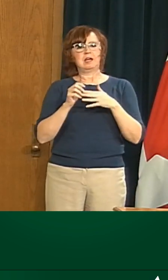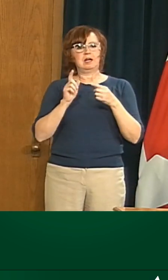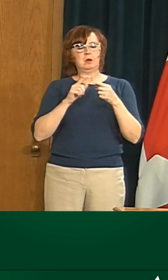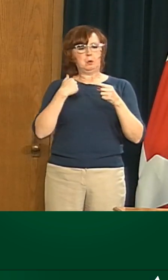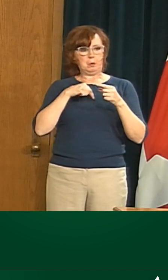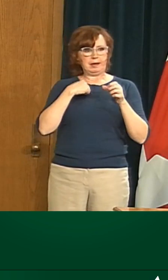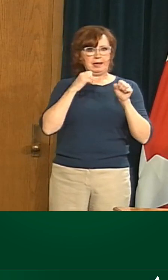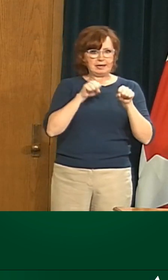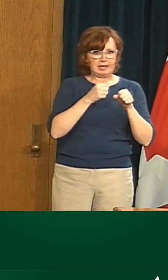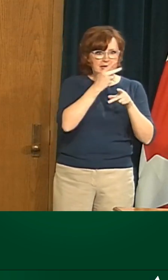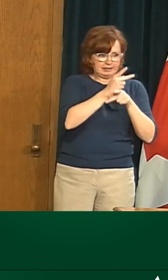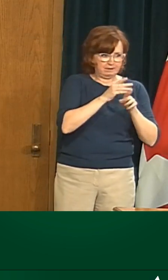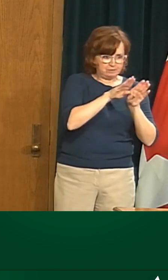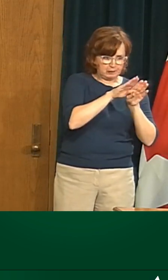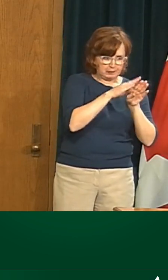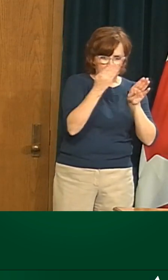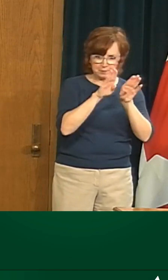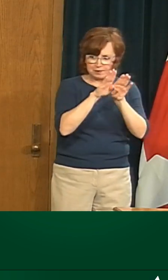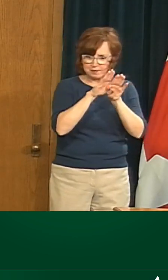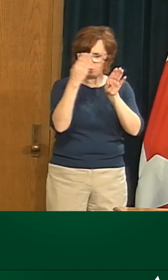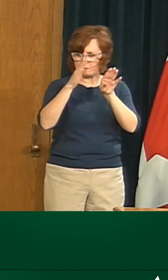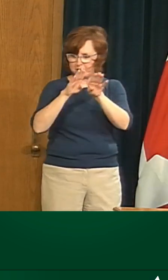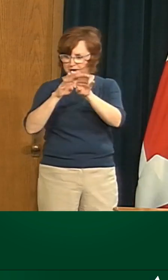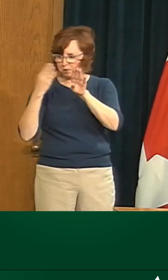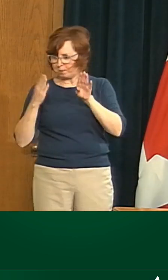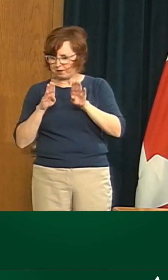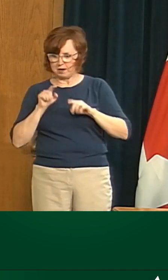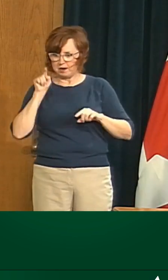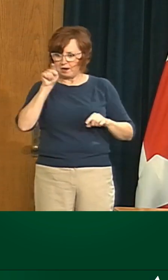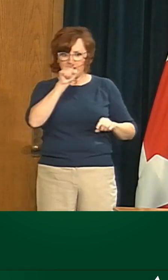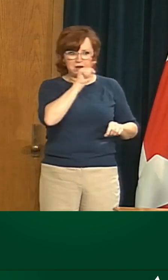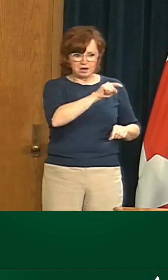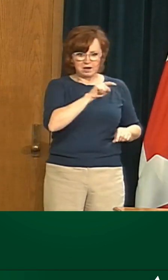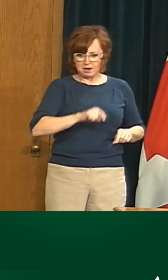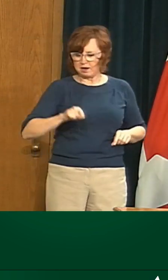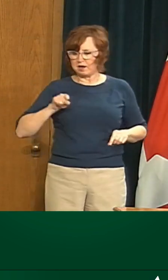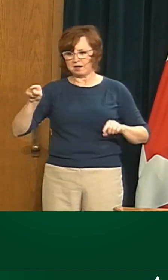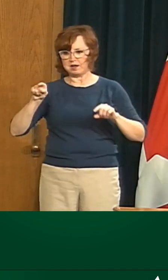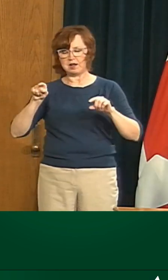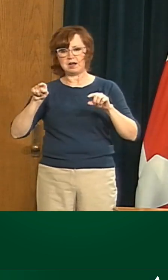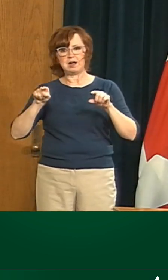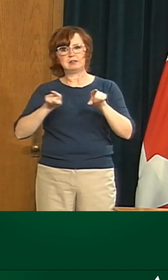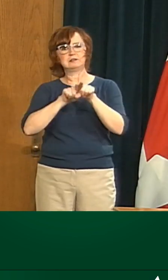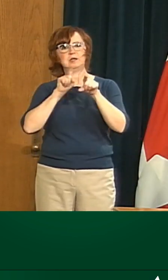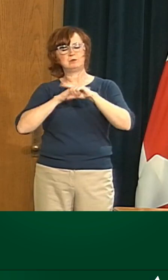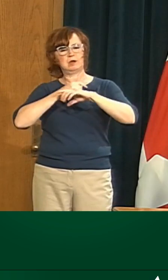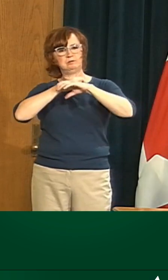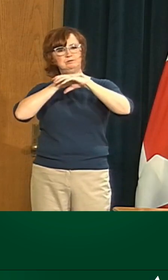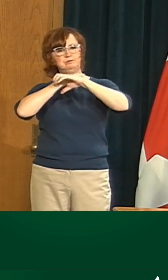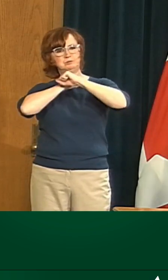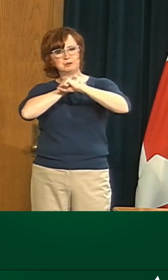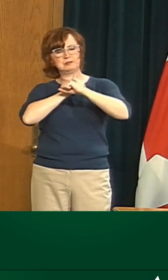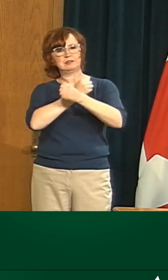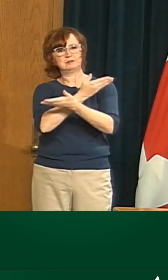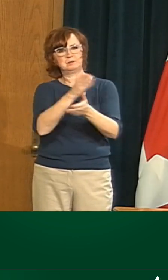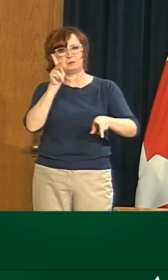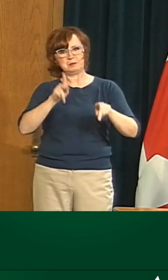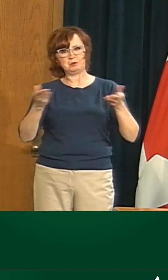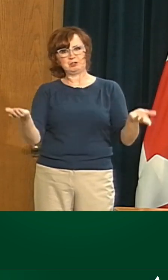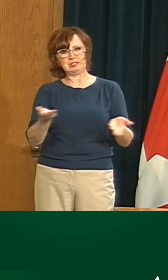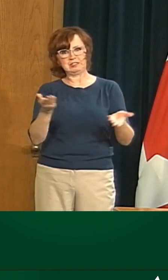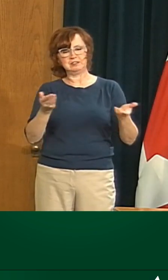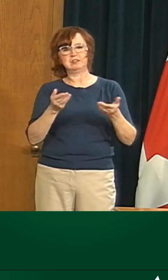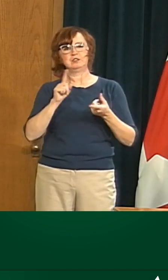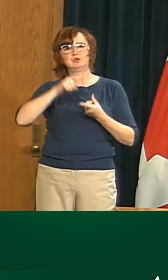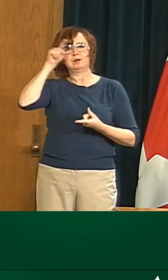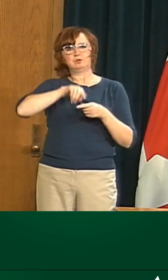protecting Saskatchewan residents from the spread of COVID-19. So now at this point, Dr. Shahab and I would be happy to